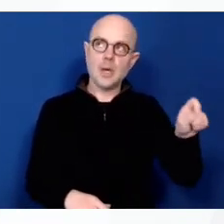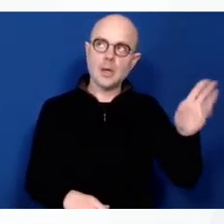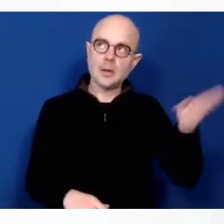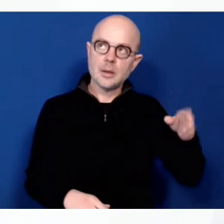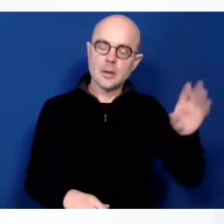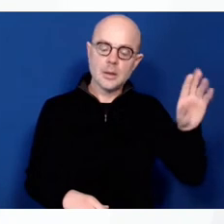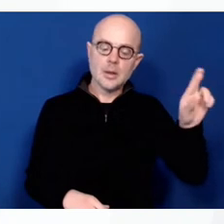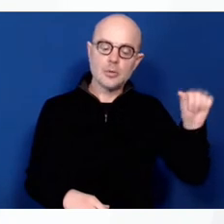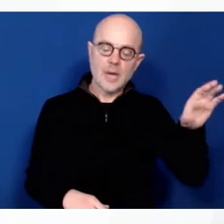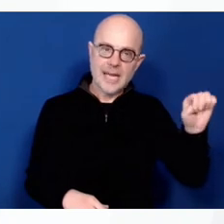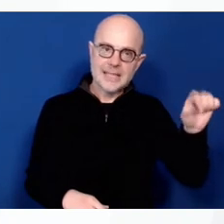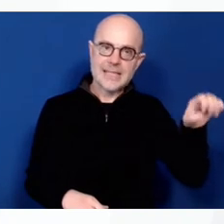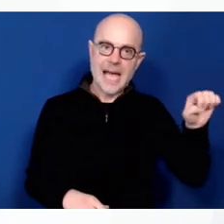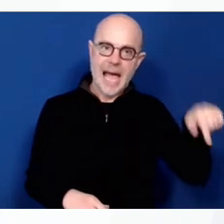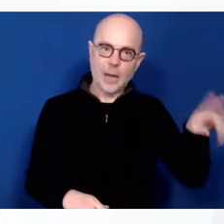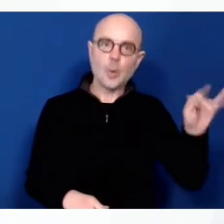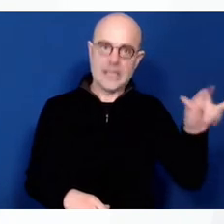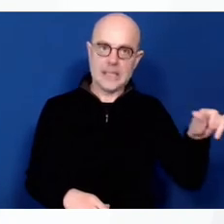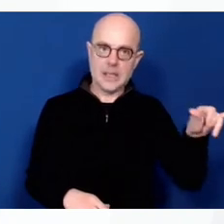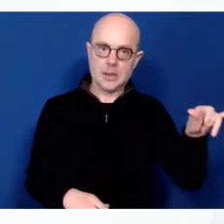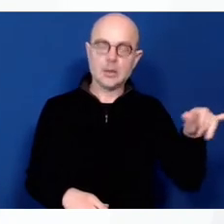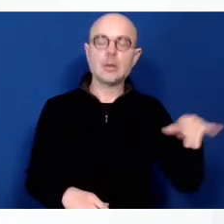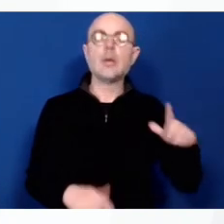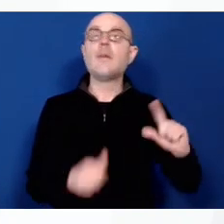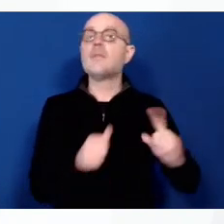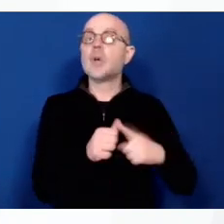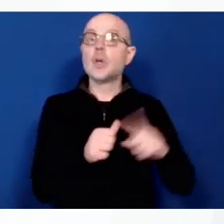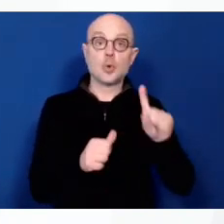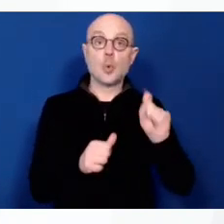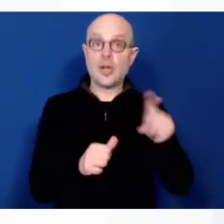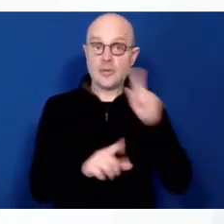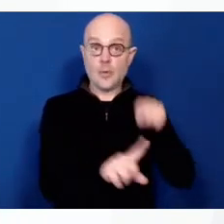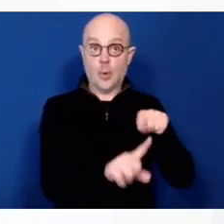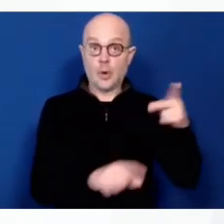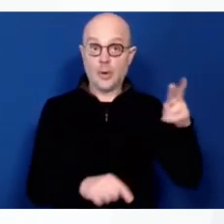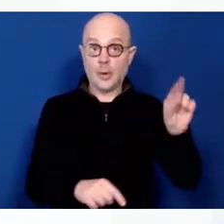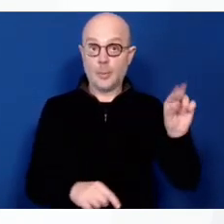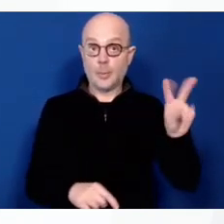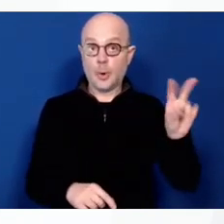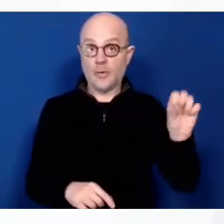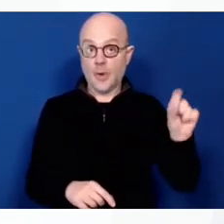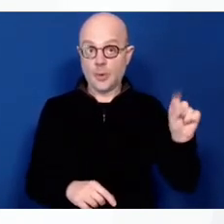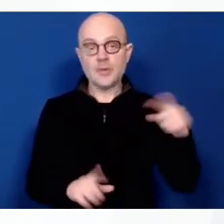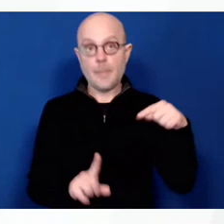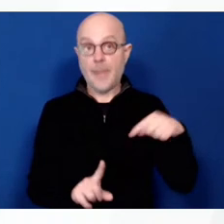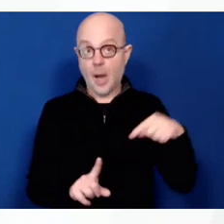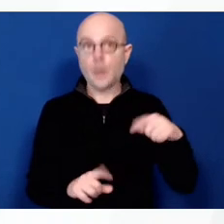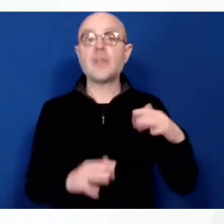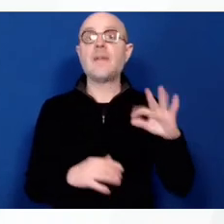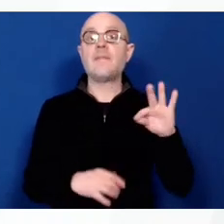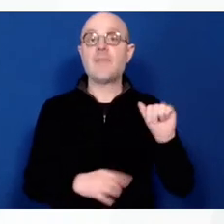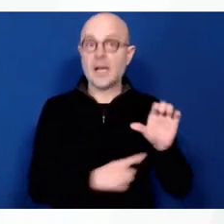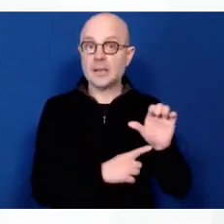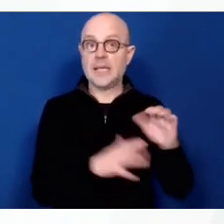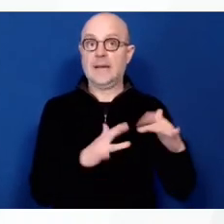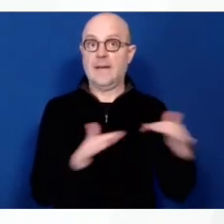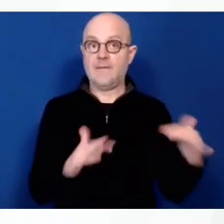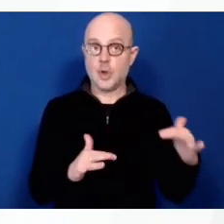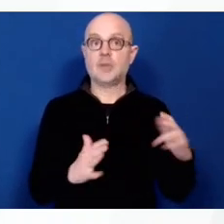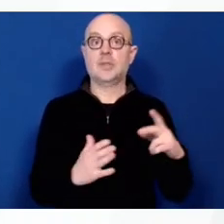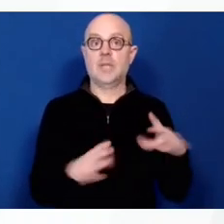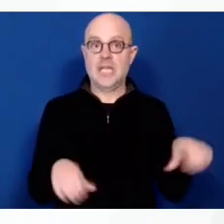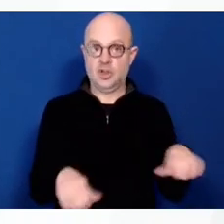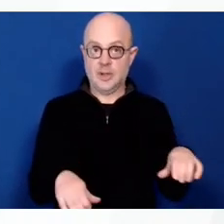uw.edu/race-equity. But our first question, Provost, is in regards to the Faculty Diversity Initiative, are financial